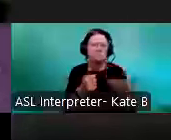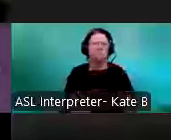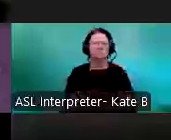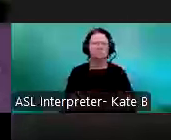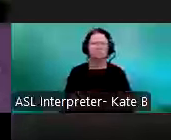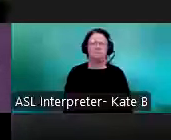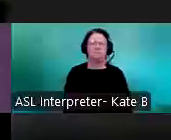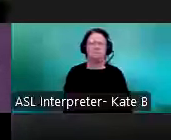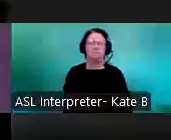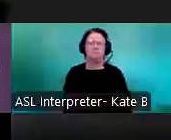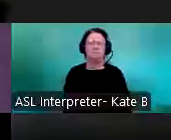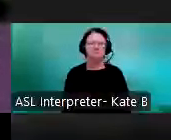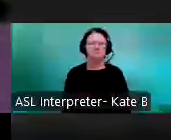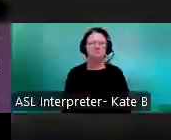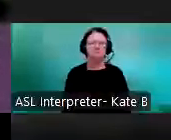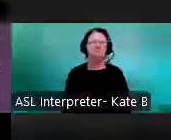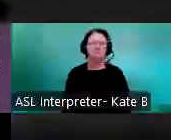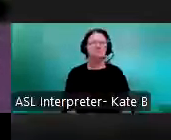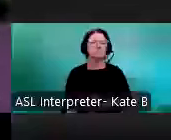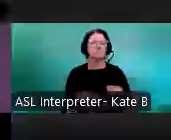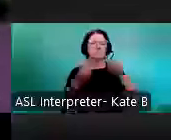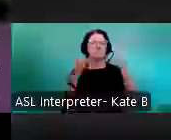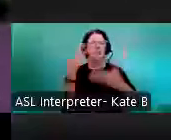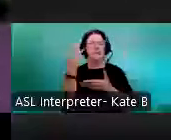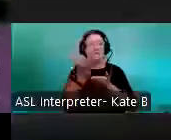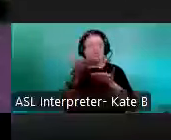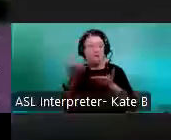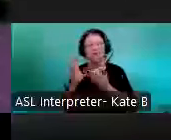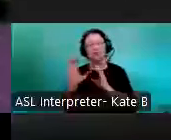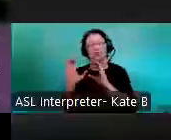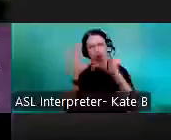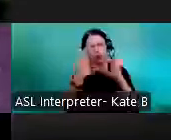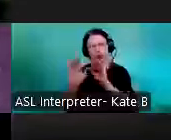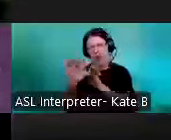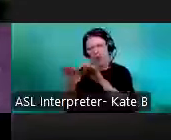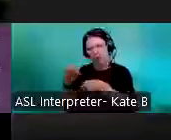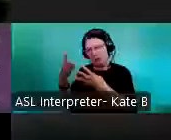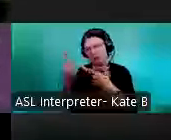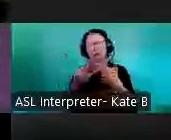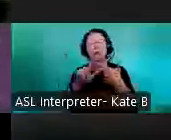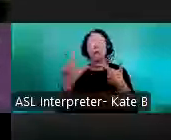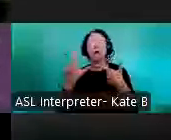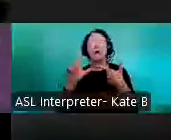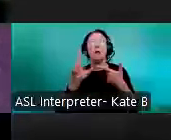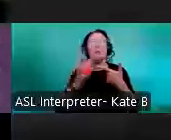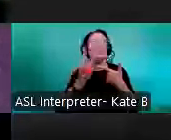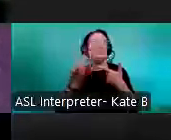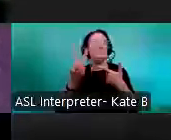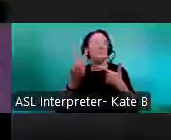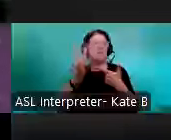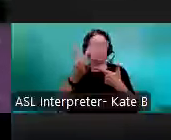means. So there are lots of resources you can Google for that. You can also go to the League of Women Voters for